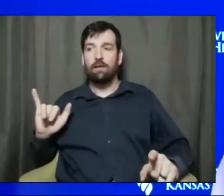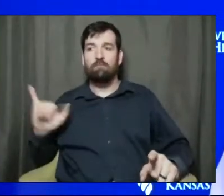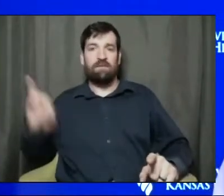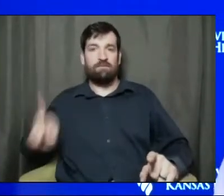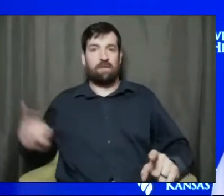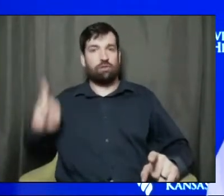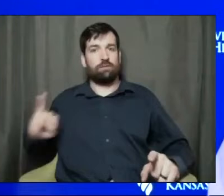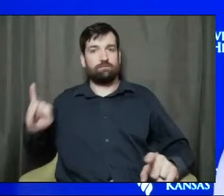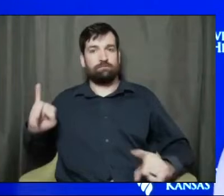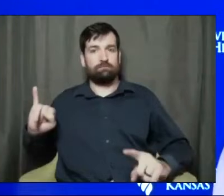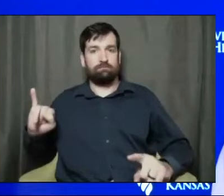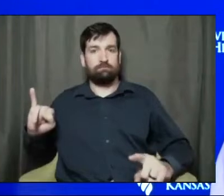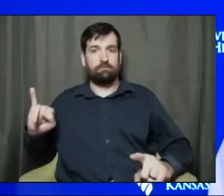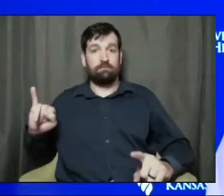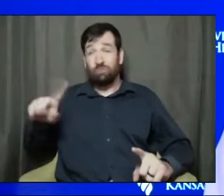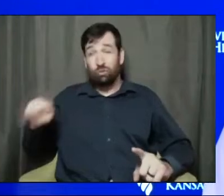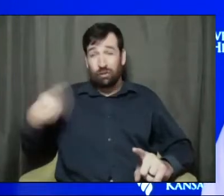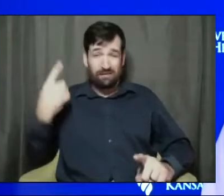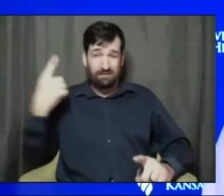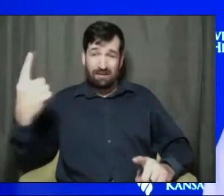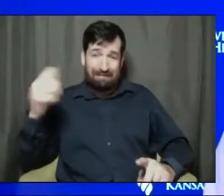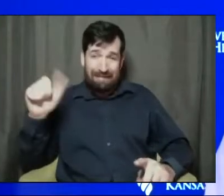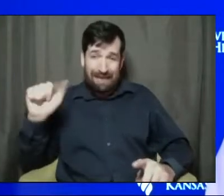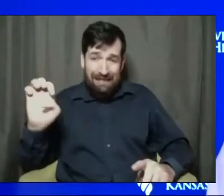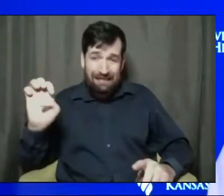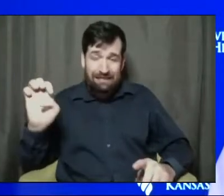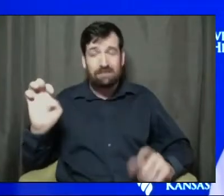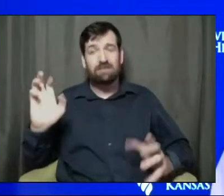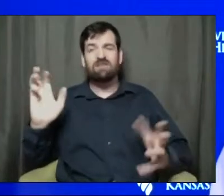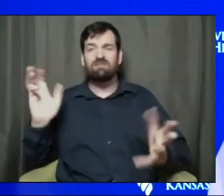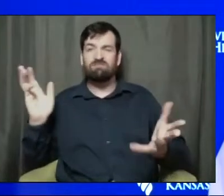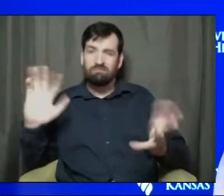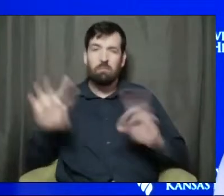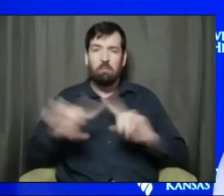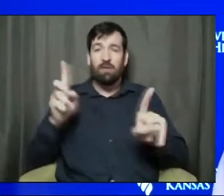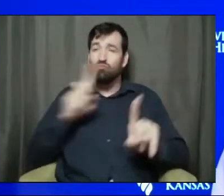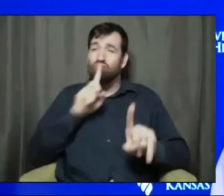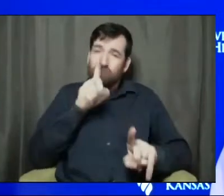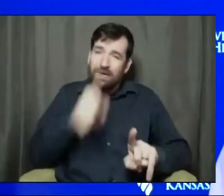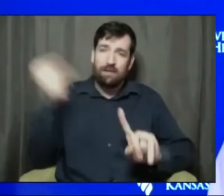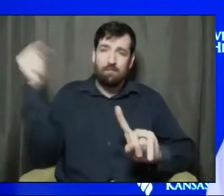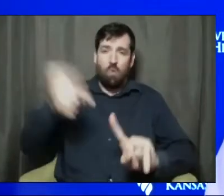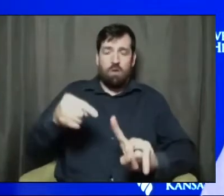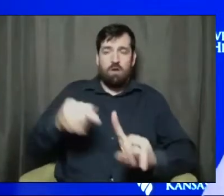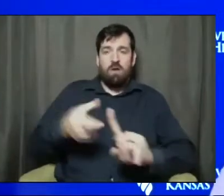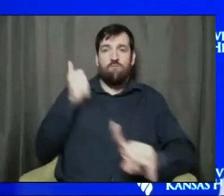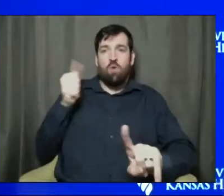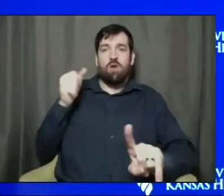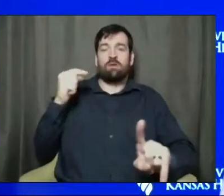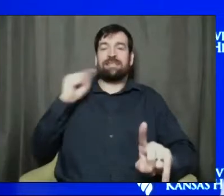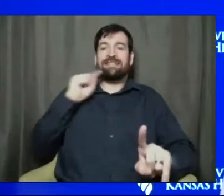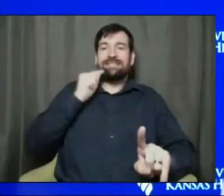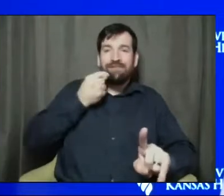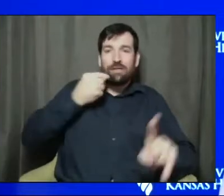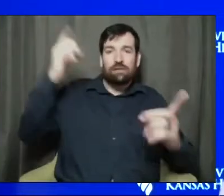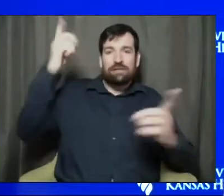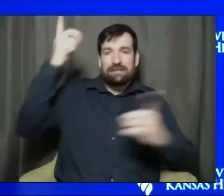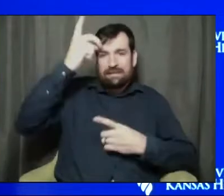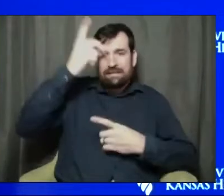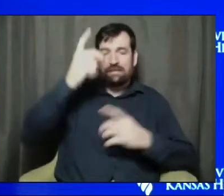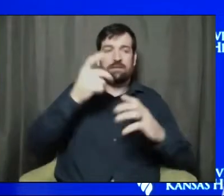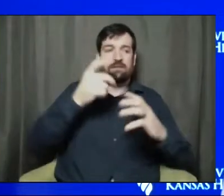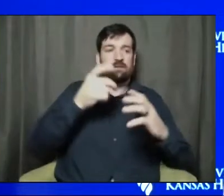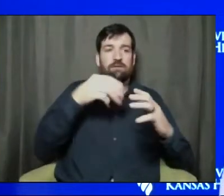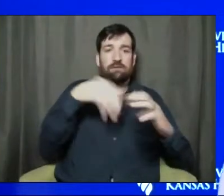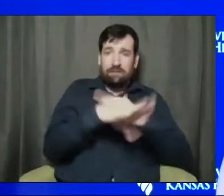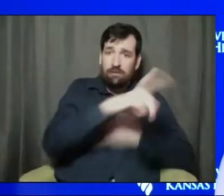So just a case, but what we really want is protection from hospitalization, severe disease, and death. And we know that these vaccines, even